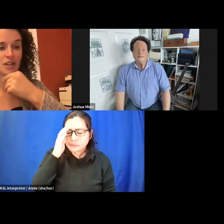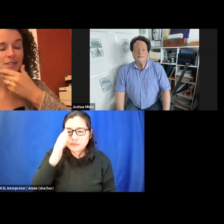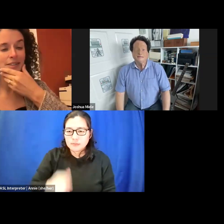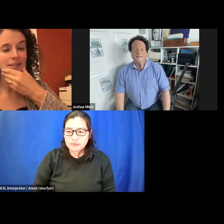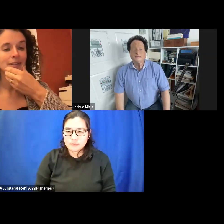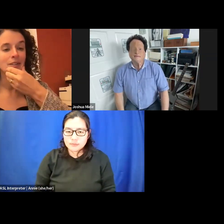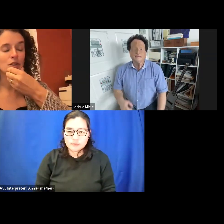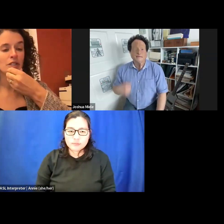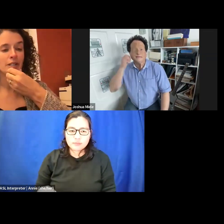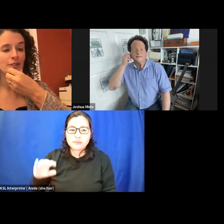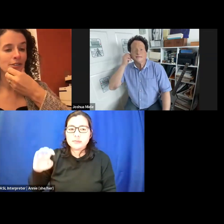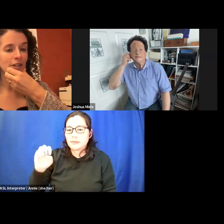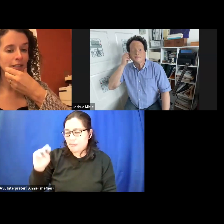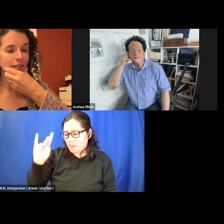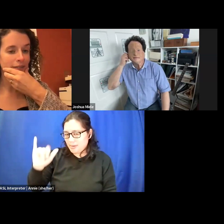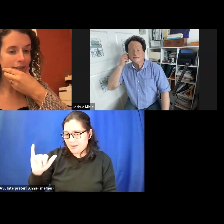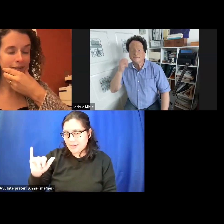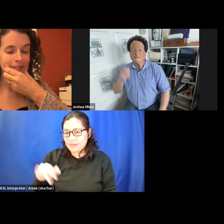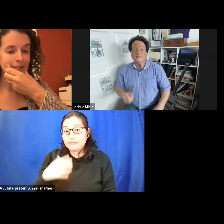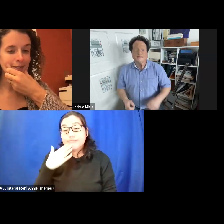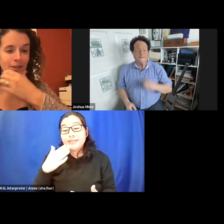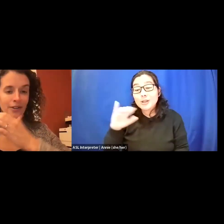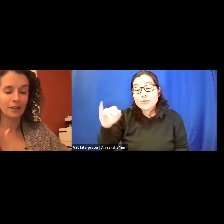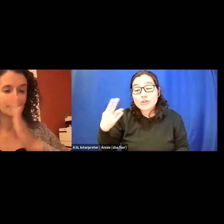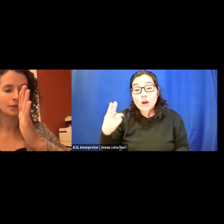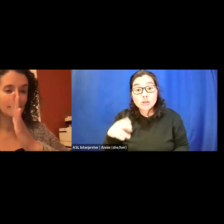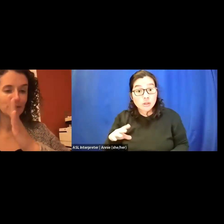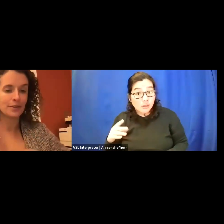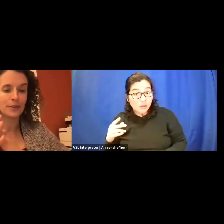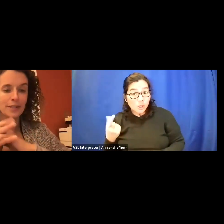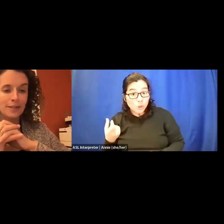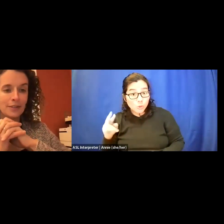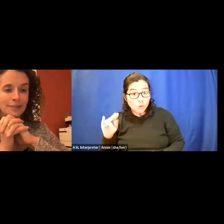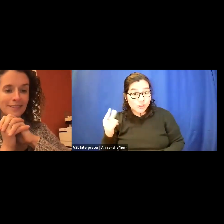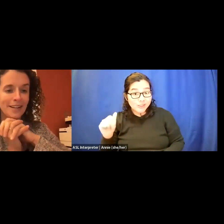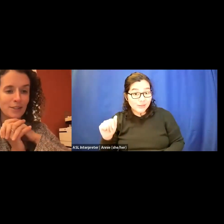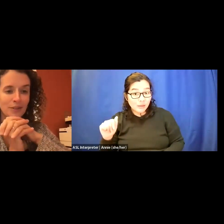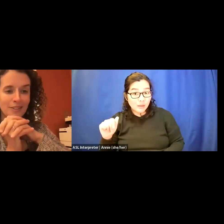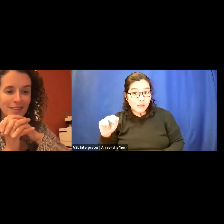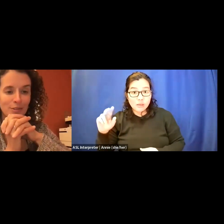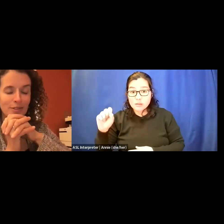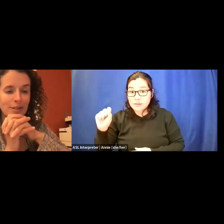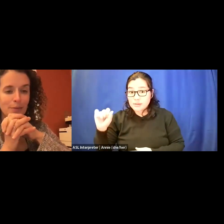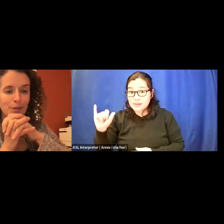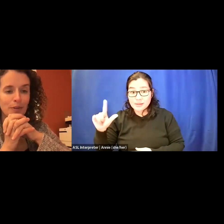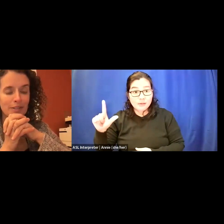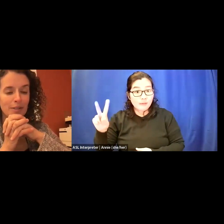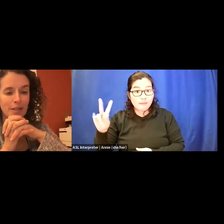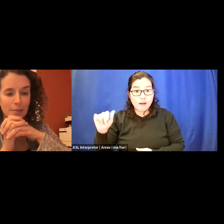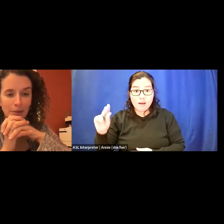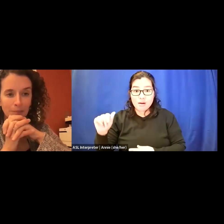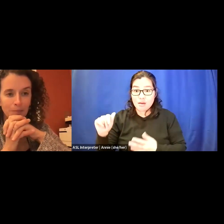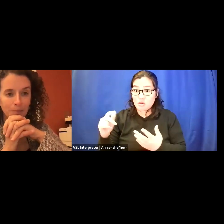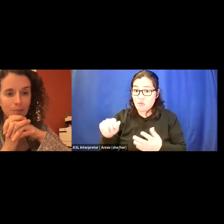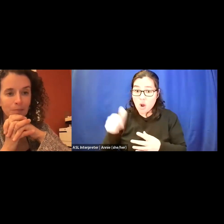Thank you, Josh. Georgina or Silvana, are there other routes that we didn't even touch with these 3 samples you want us to